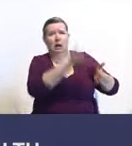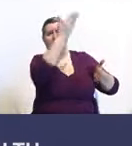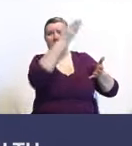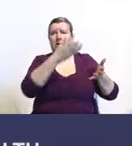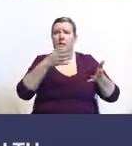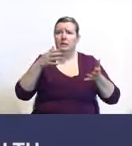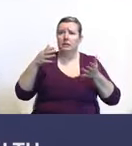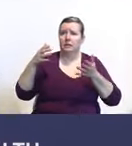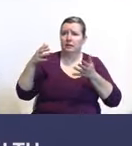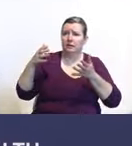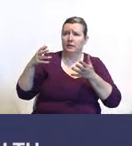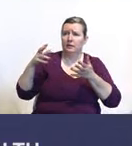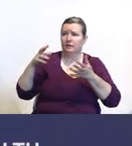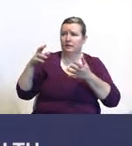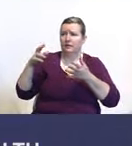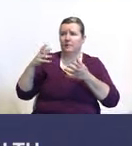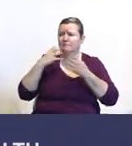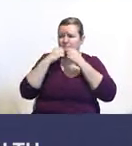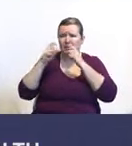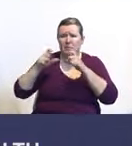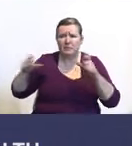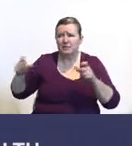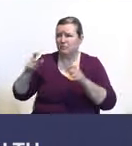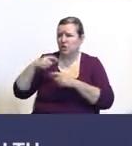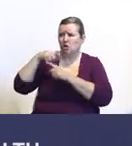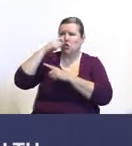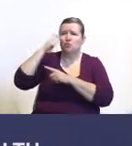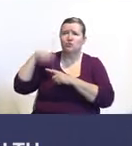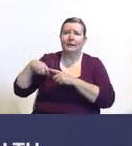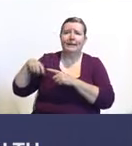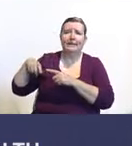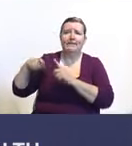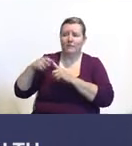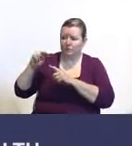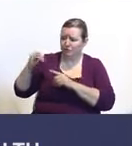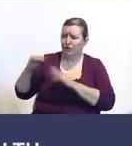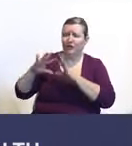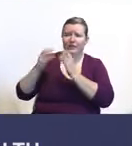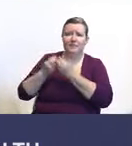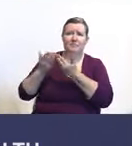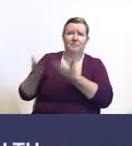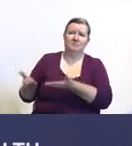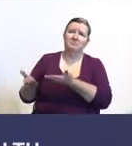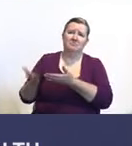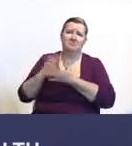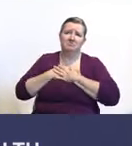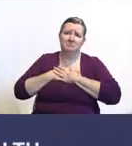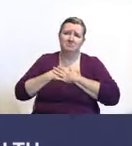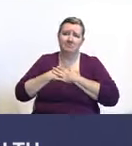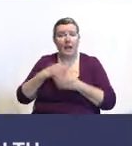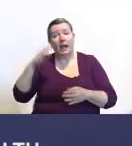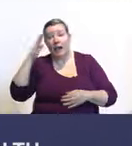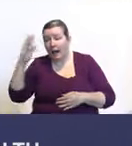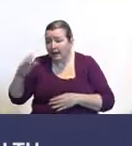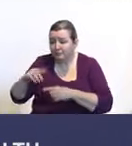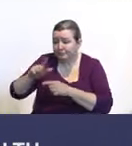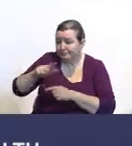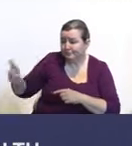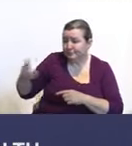are valued, important members of our New Jersey family. So I meant to say that. Brian, welcome. Governor, thank you very